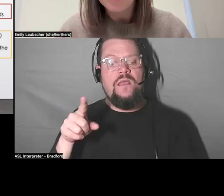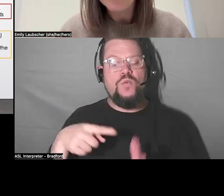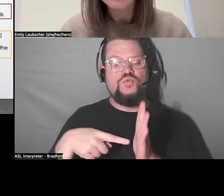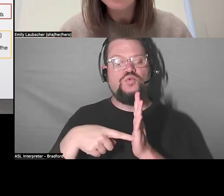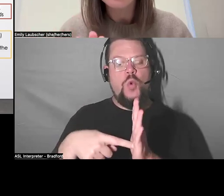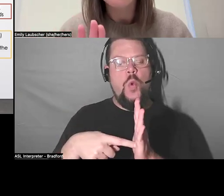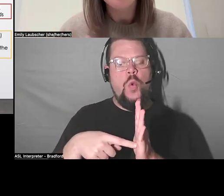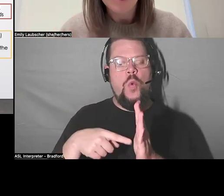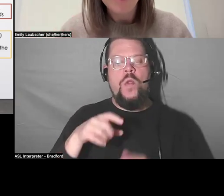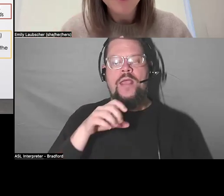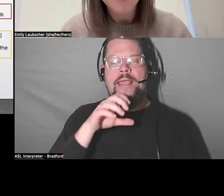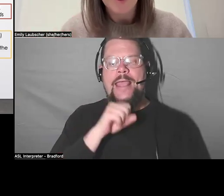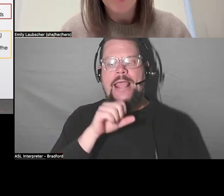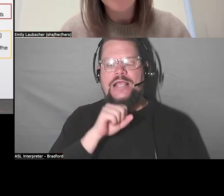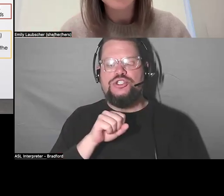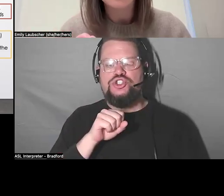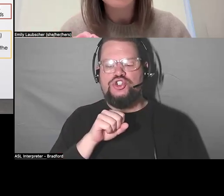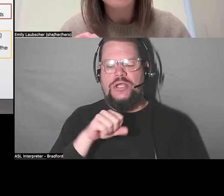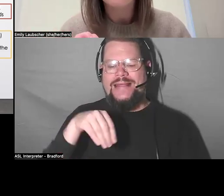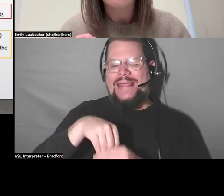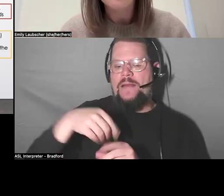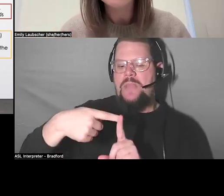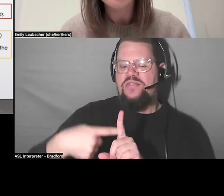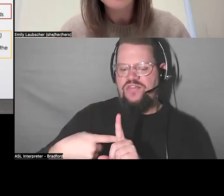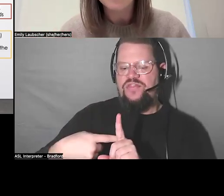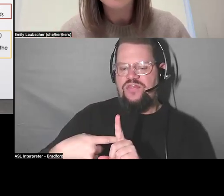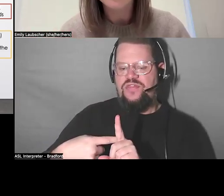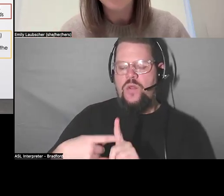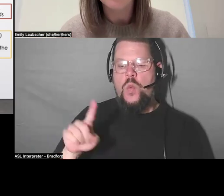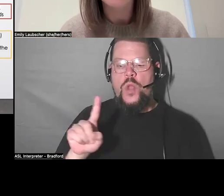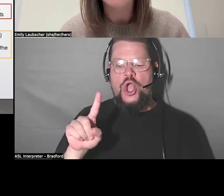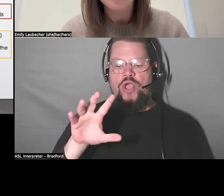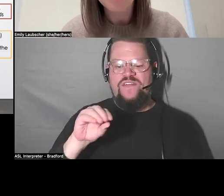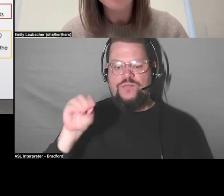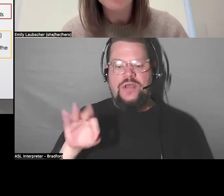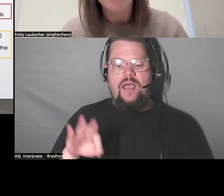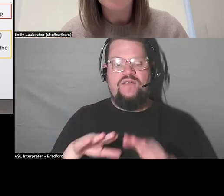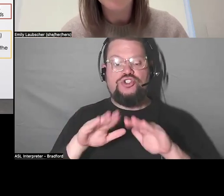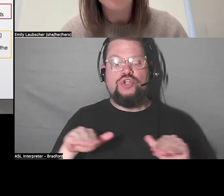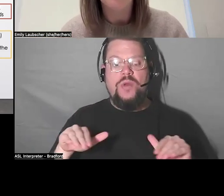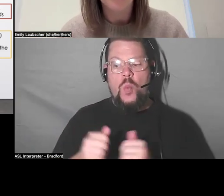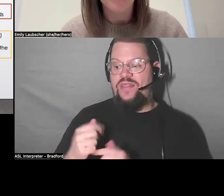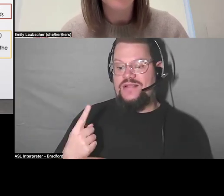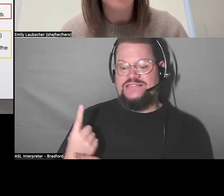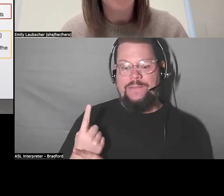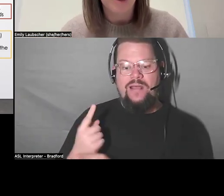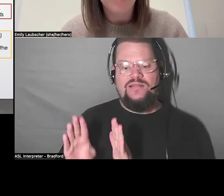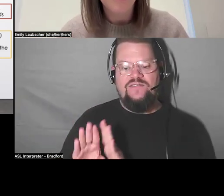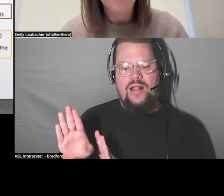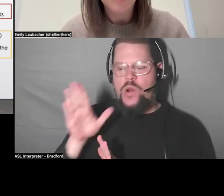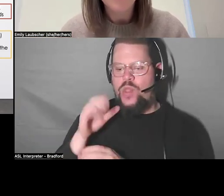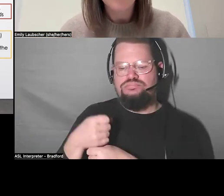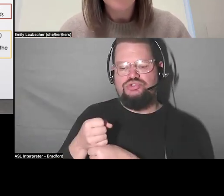the age in months at which 50% of children with typical development produce the